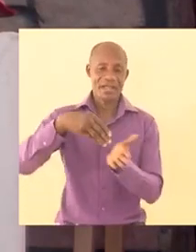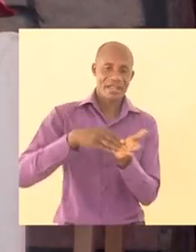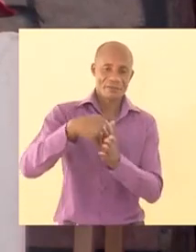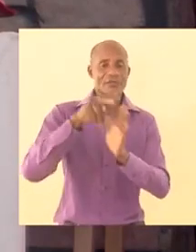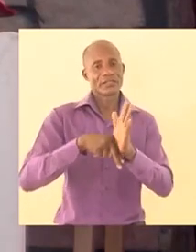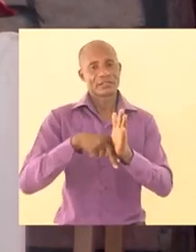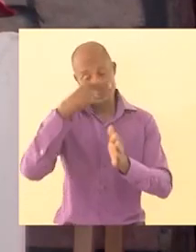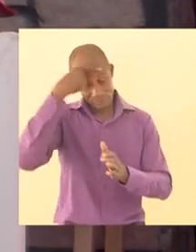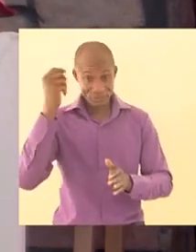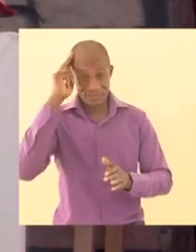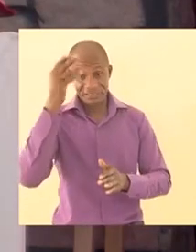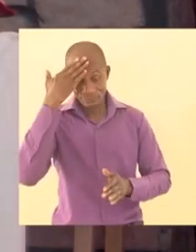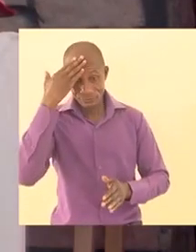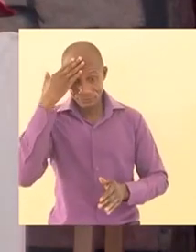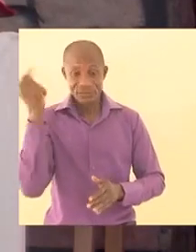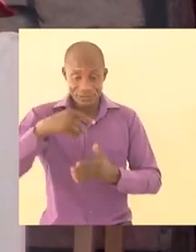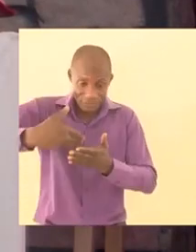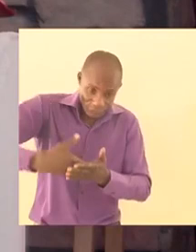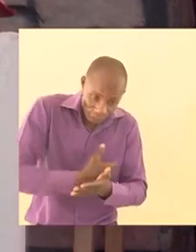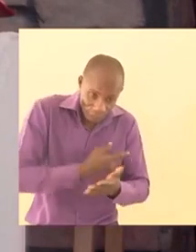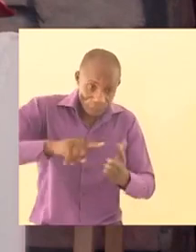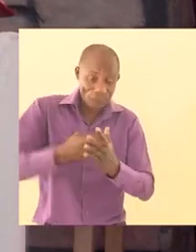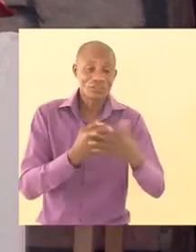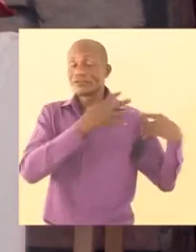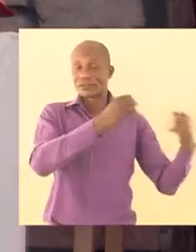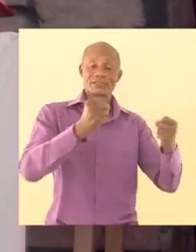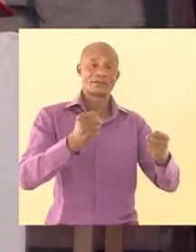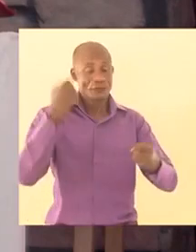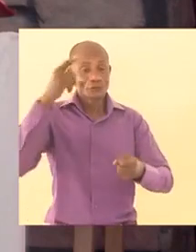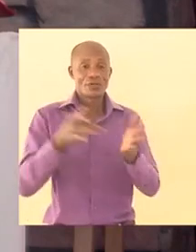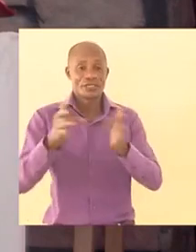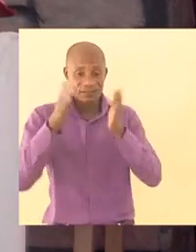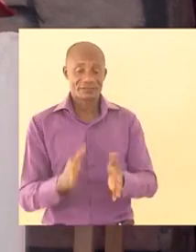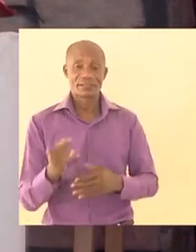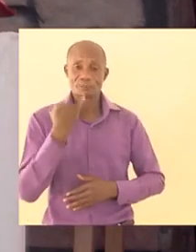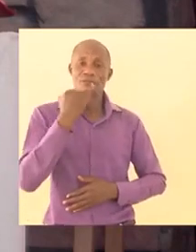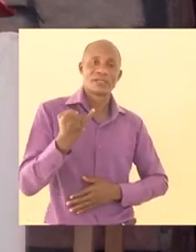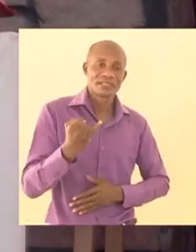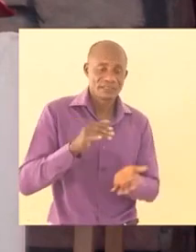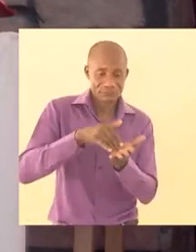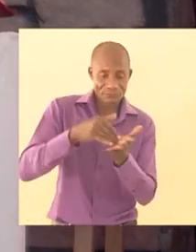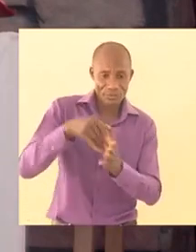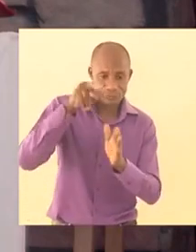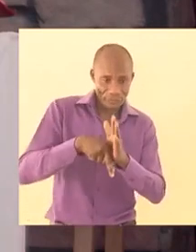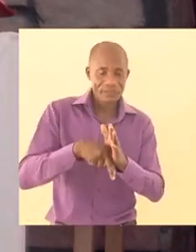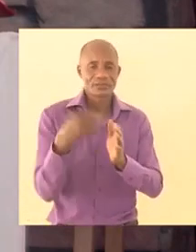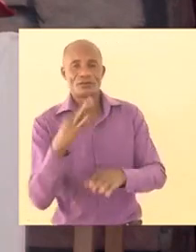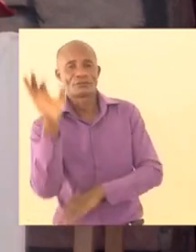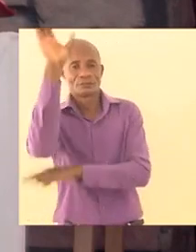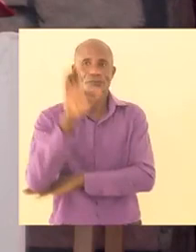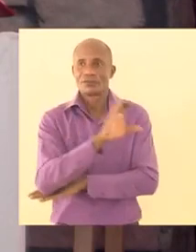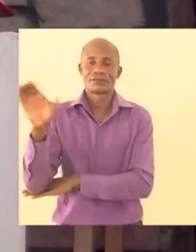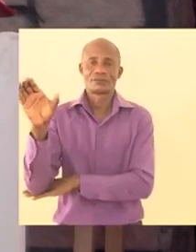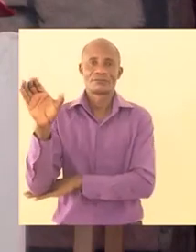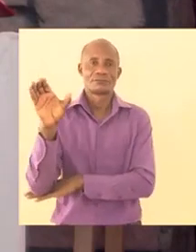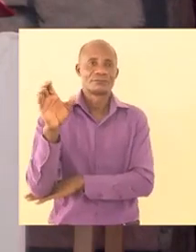because he knows that the new source of strength for a Christian is weakness of the cross.